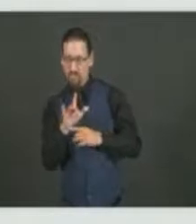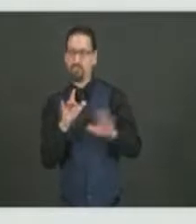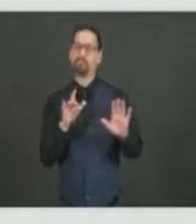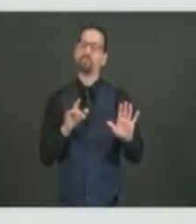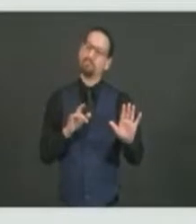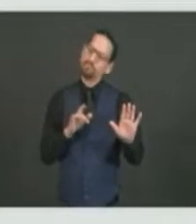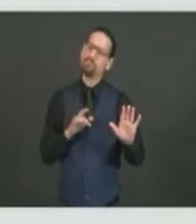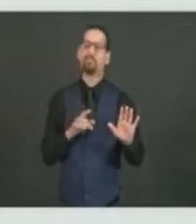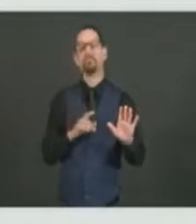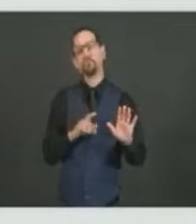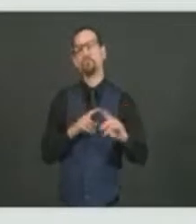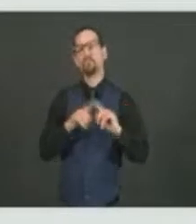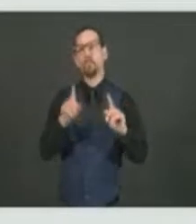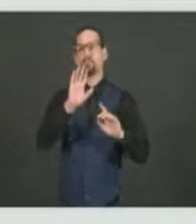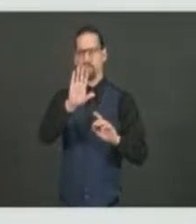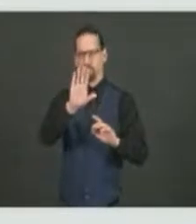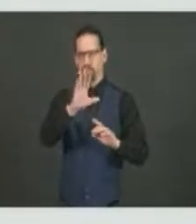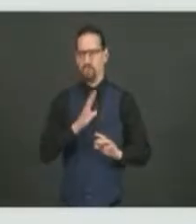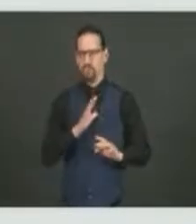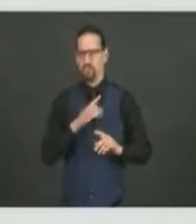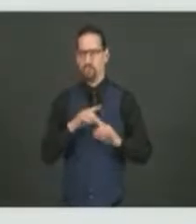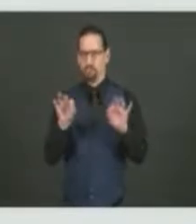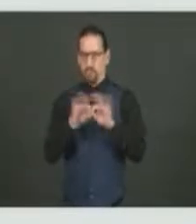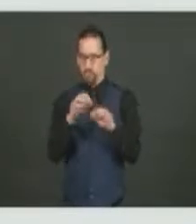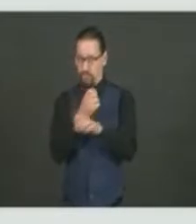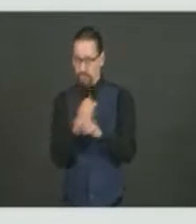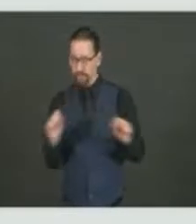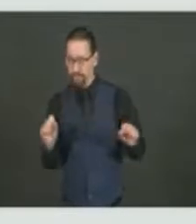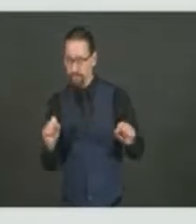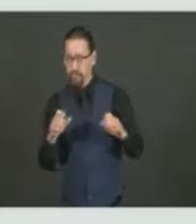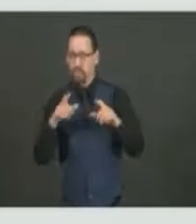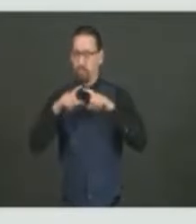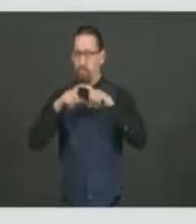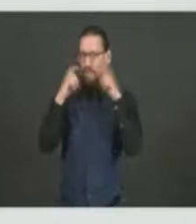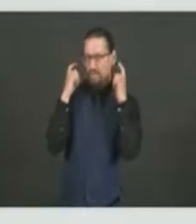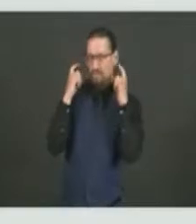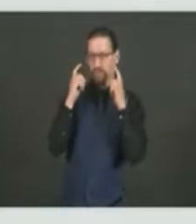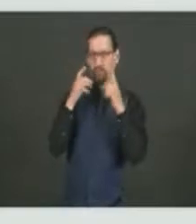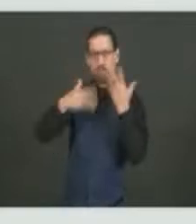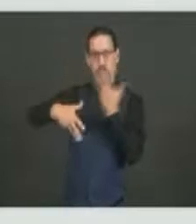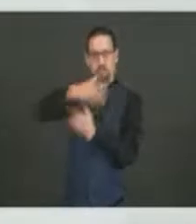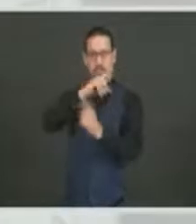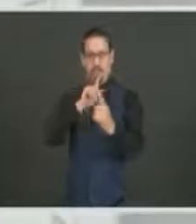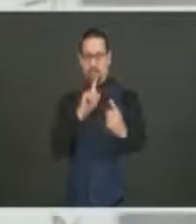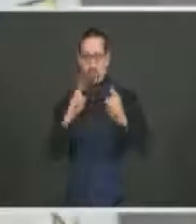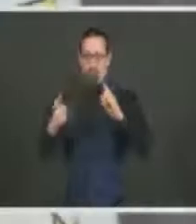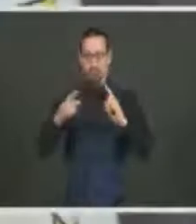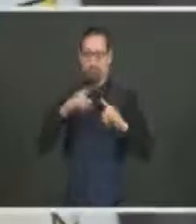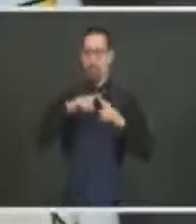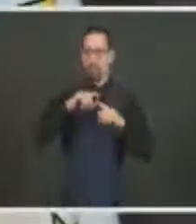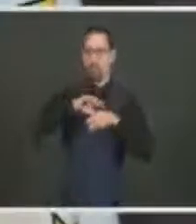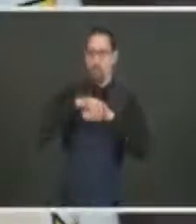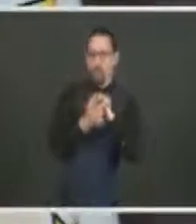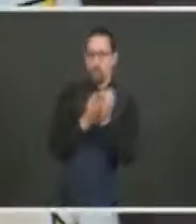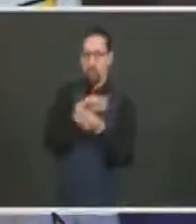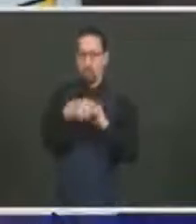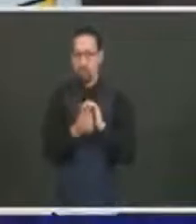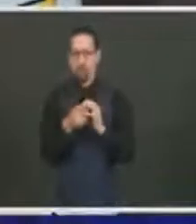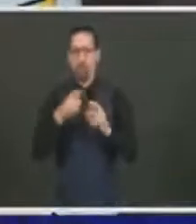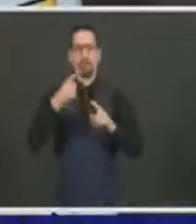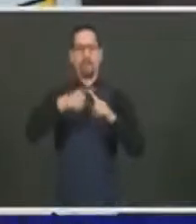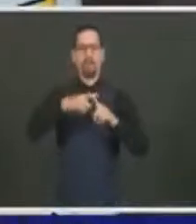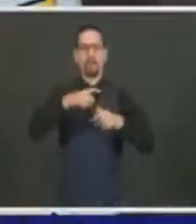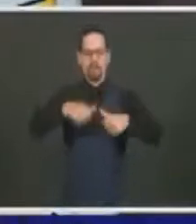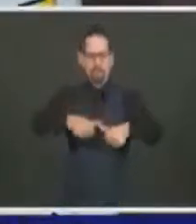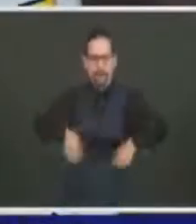long as you're doing that very safely with masks, with social distancing, with hand sanitizer, we're probably going to let you